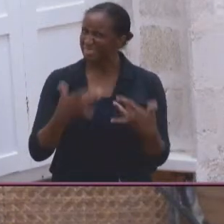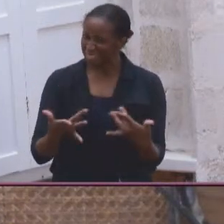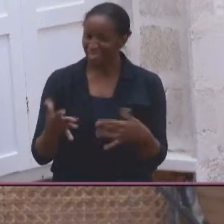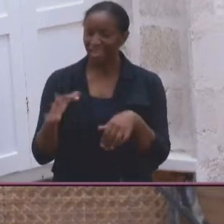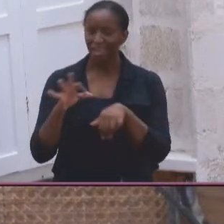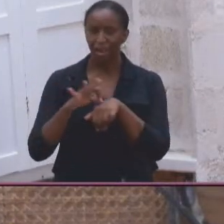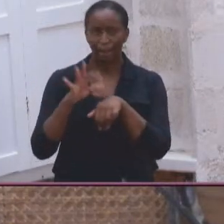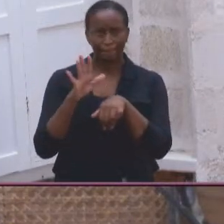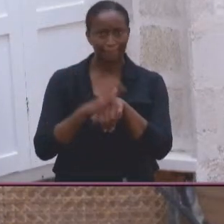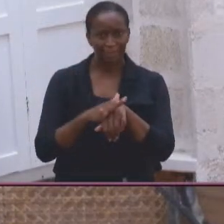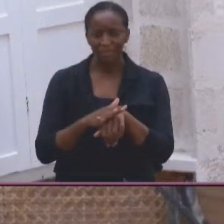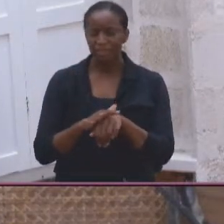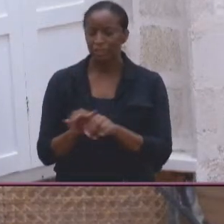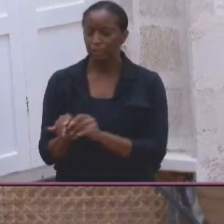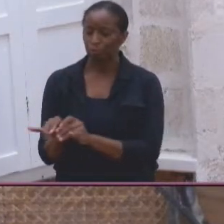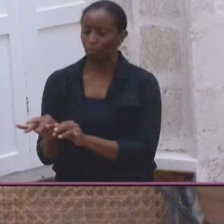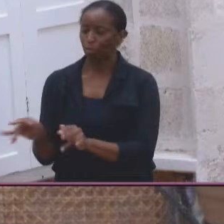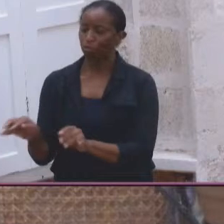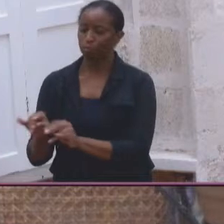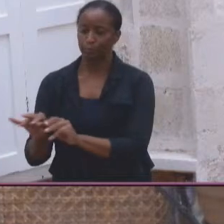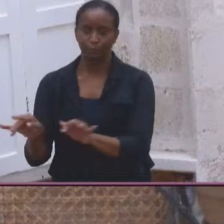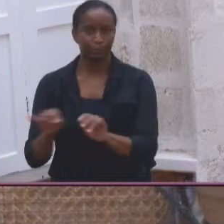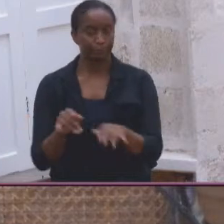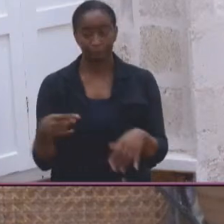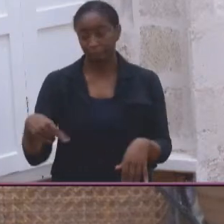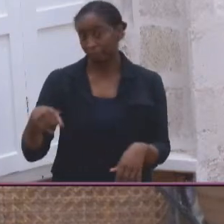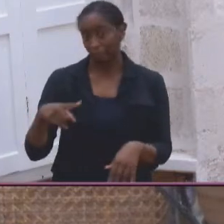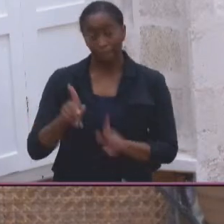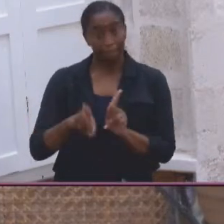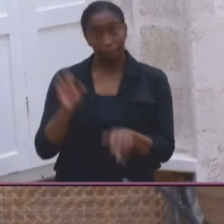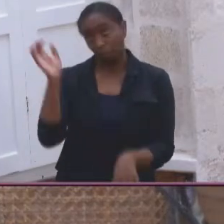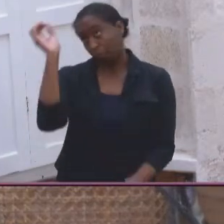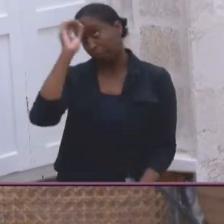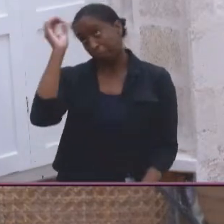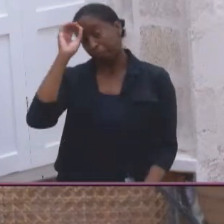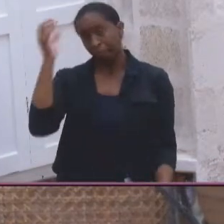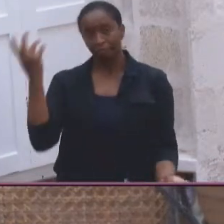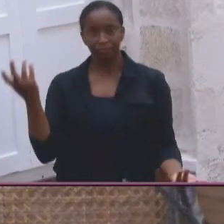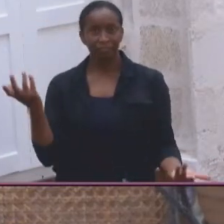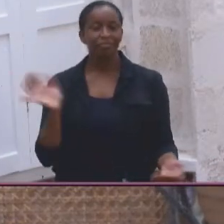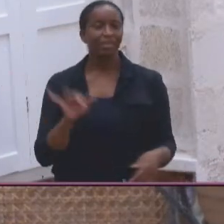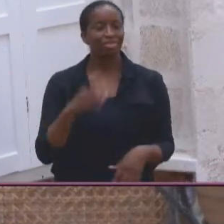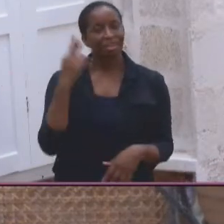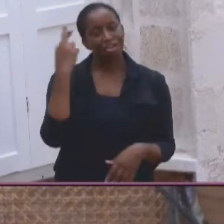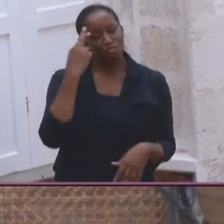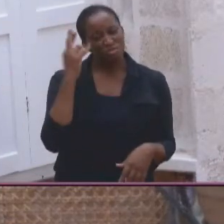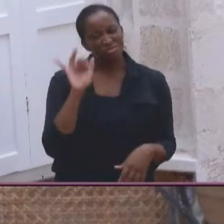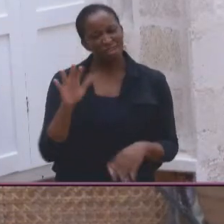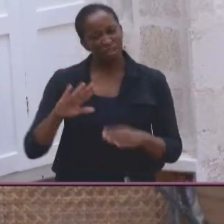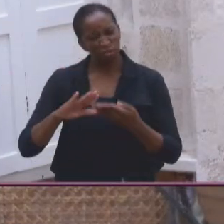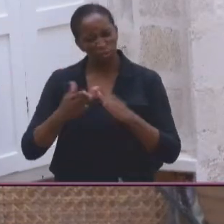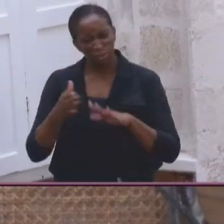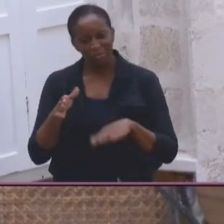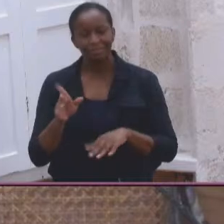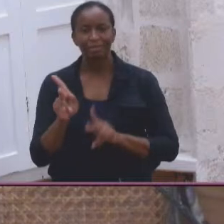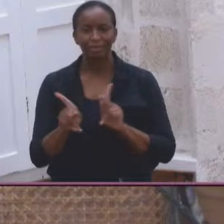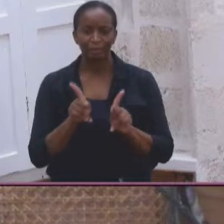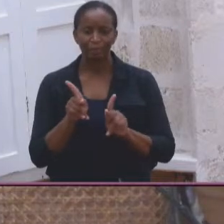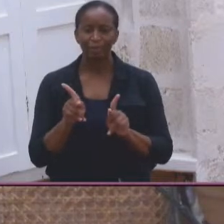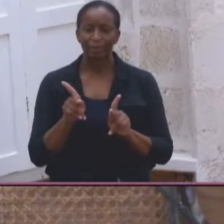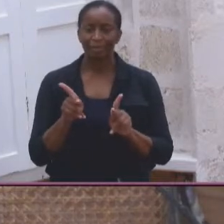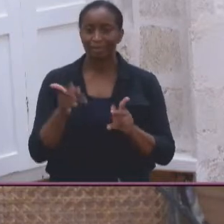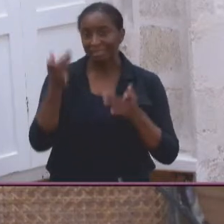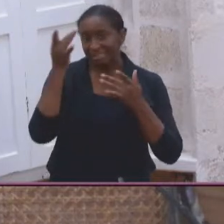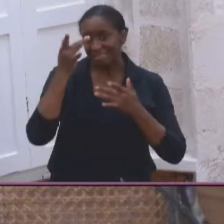of communities having persons sick with dengue. And you know the impact it has on the economy,